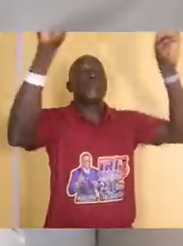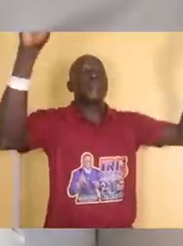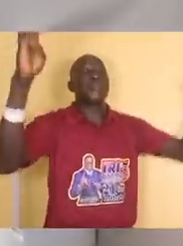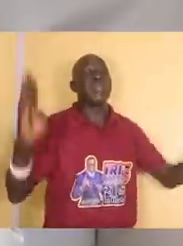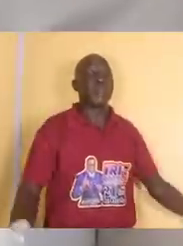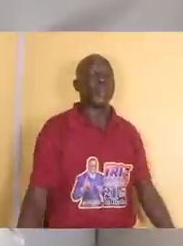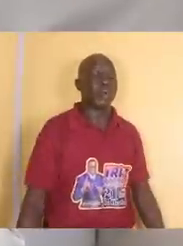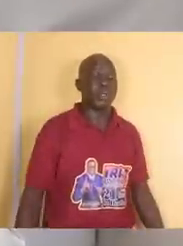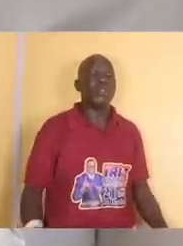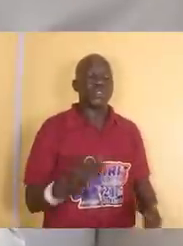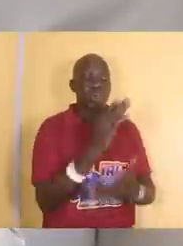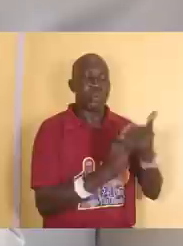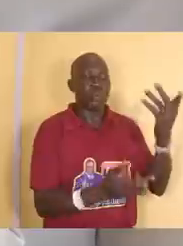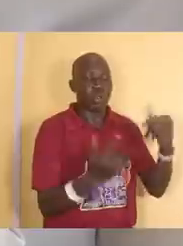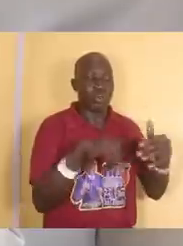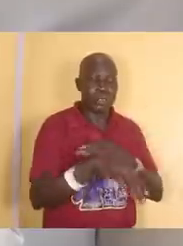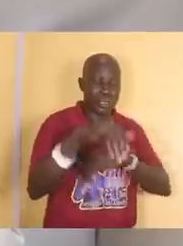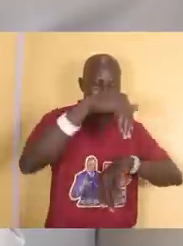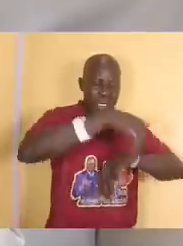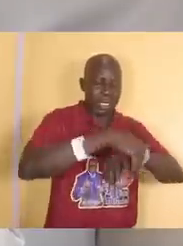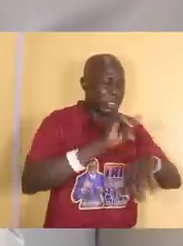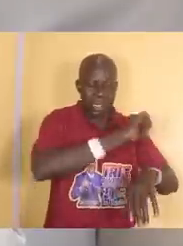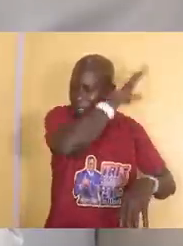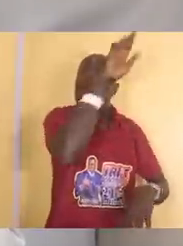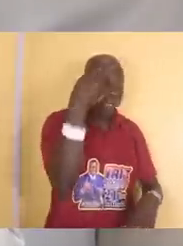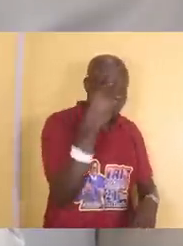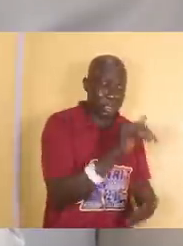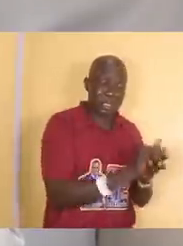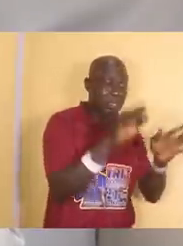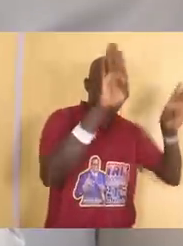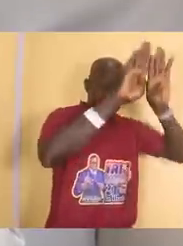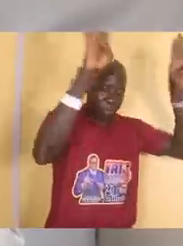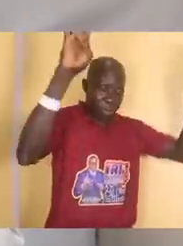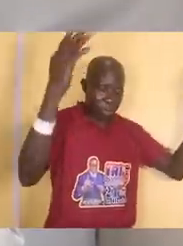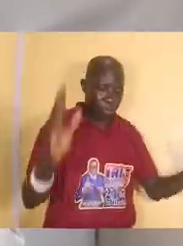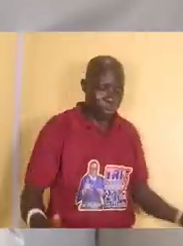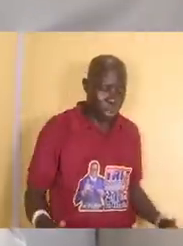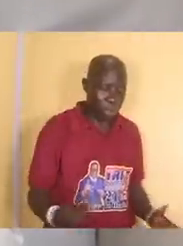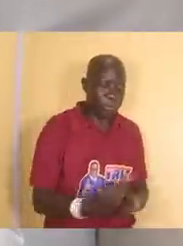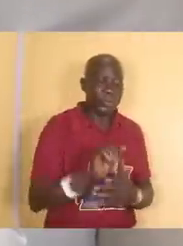billboard. Because of people who come in the evening. One hour, they will say they're not in the billboard.